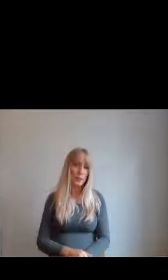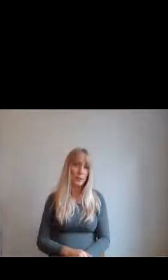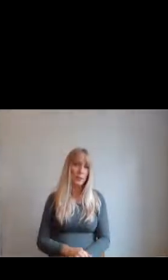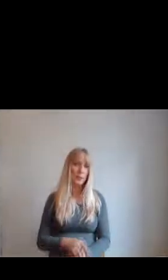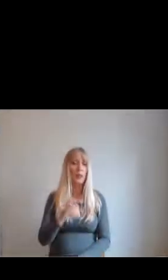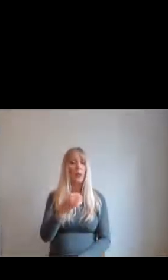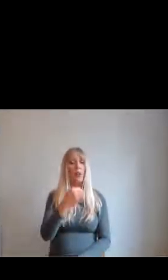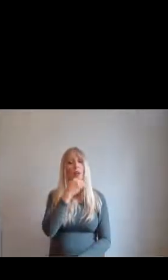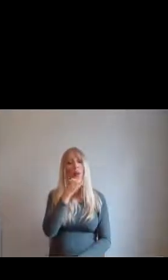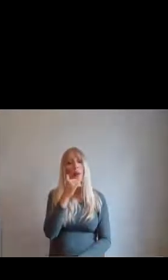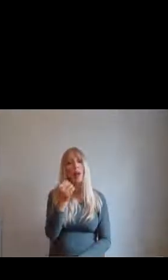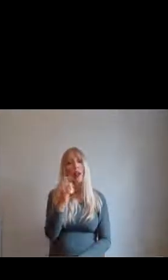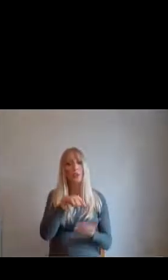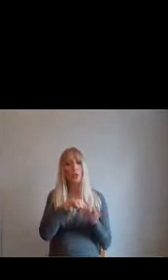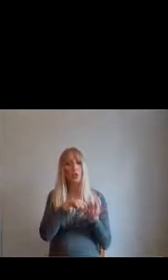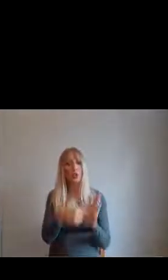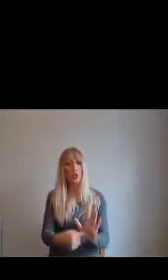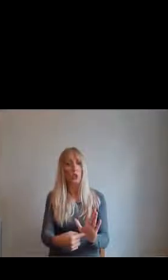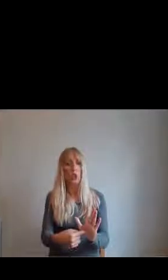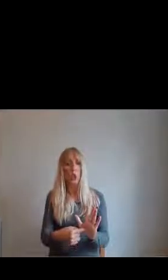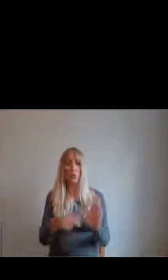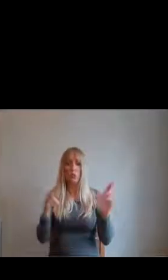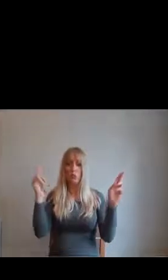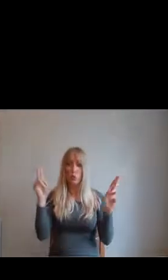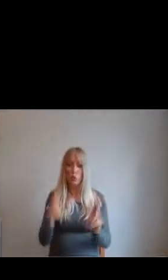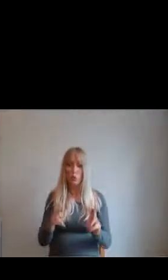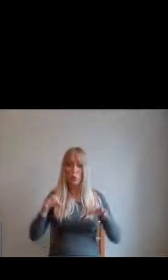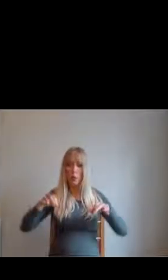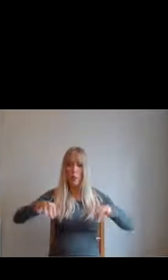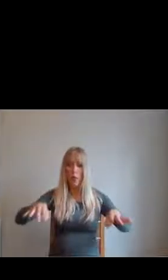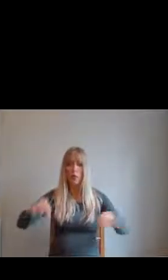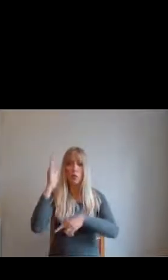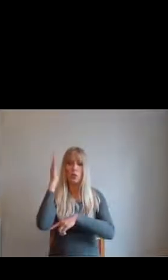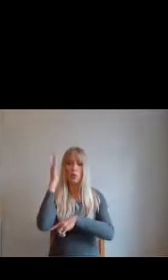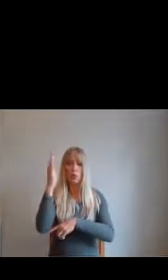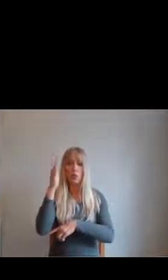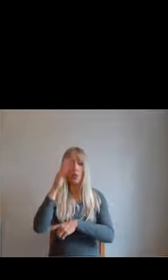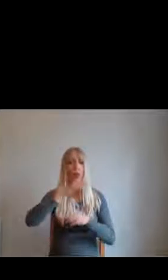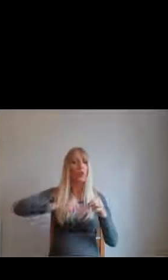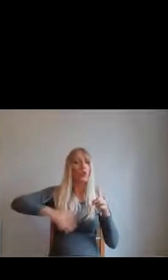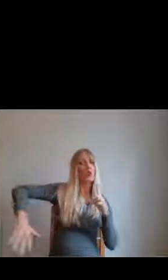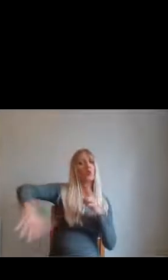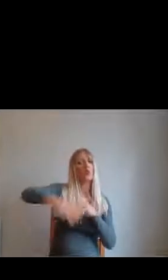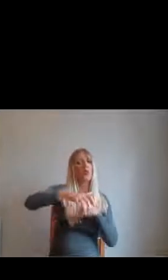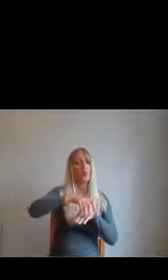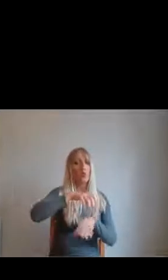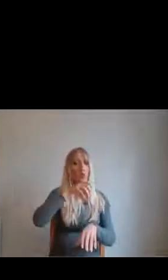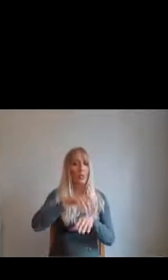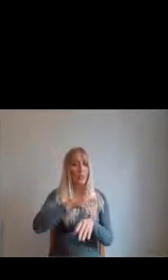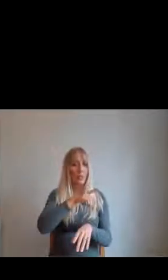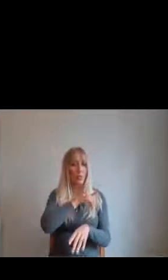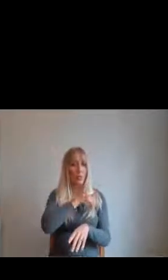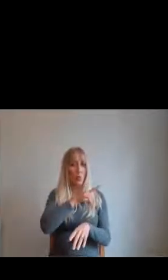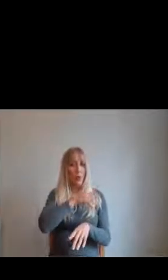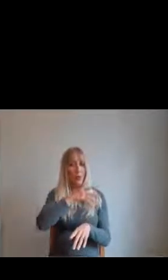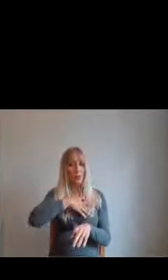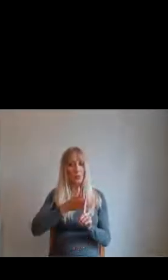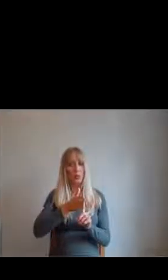Number 11 shows where reduced woodland planting would take place at the Wilderness as a result of a watercourse